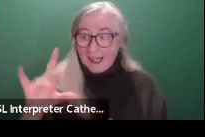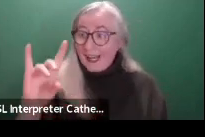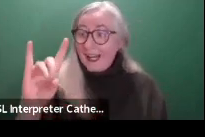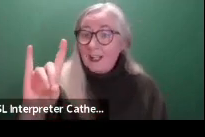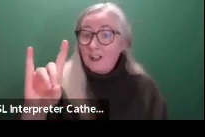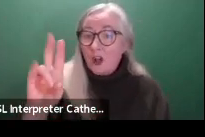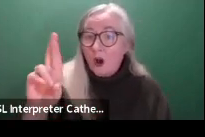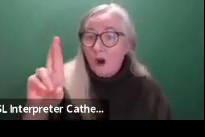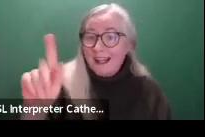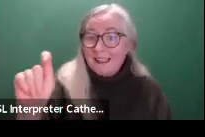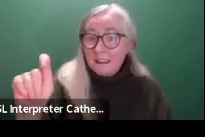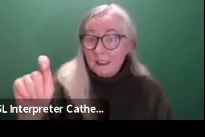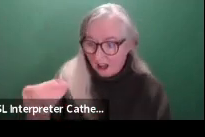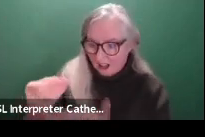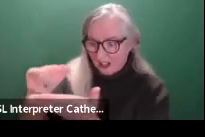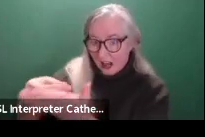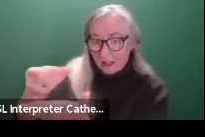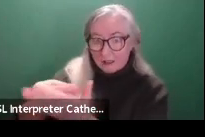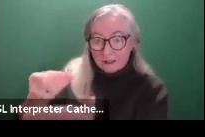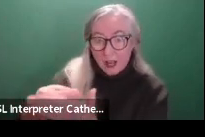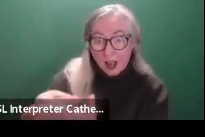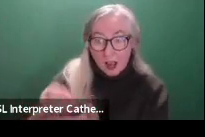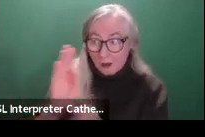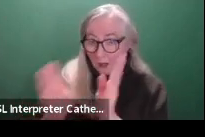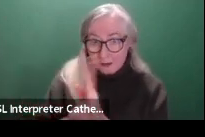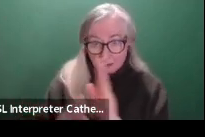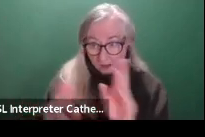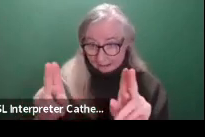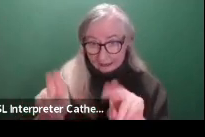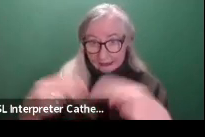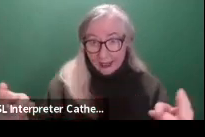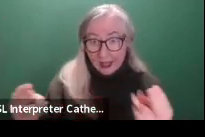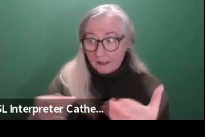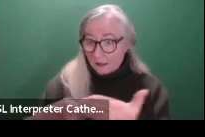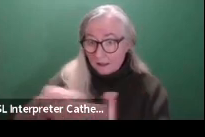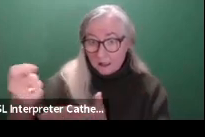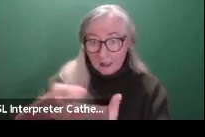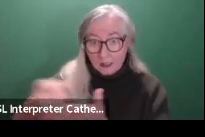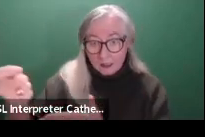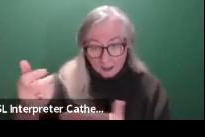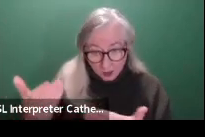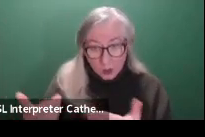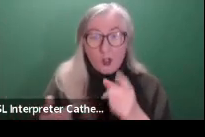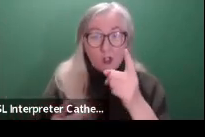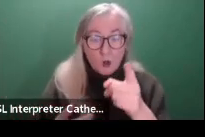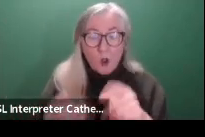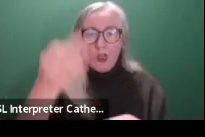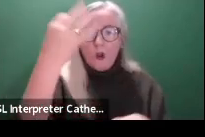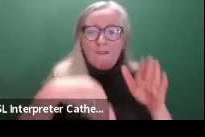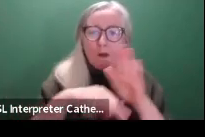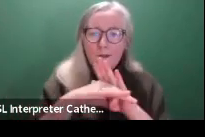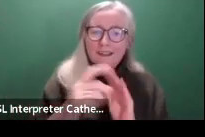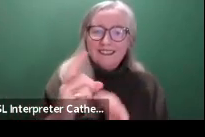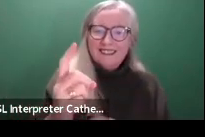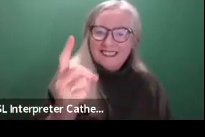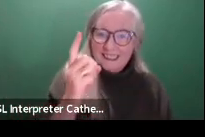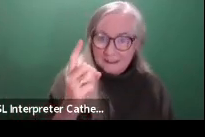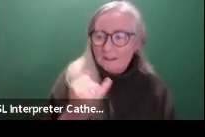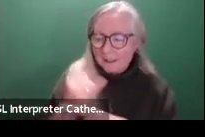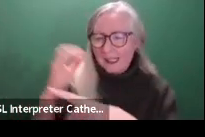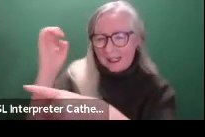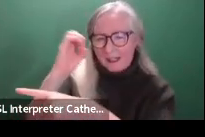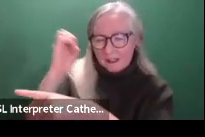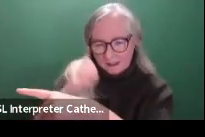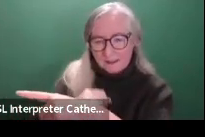HRT, was the cost of it made it quite prohibitive for people. And so one of the things that the government did in England